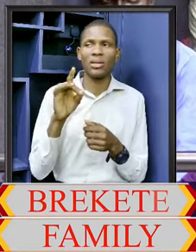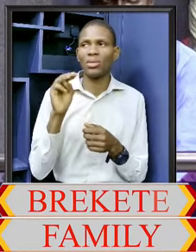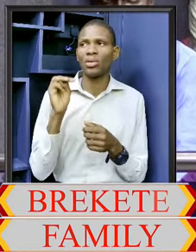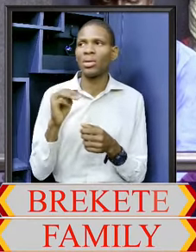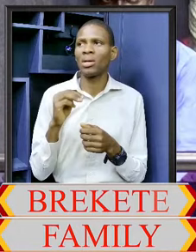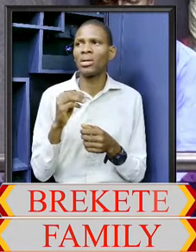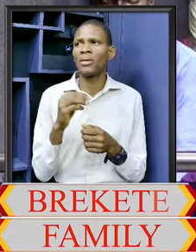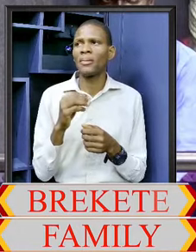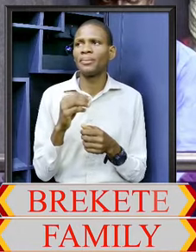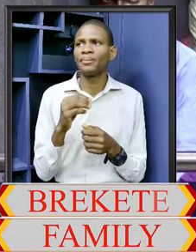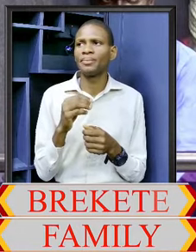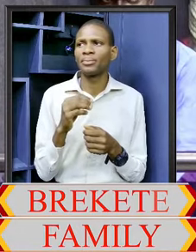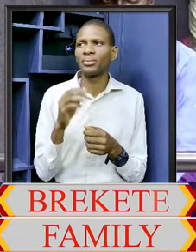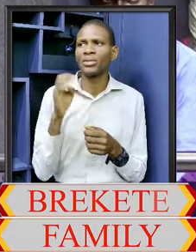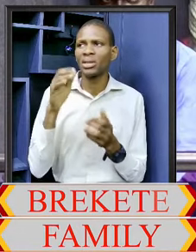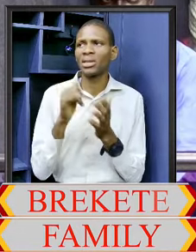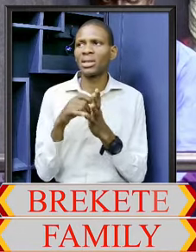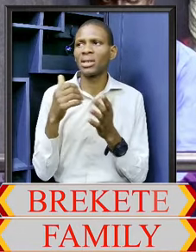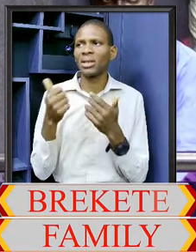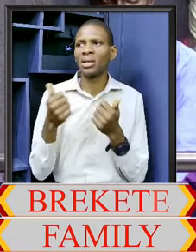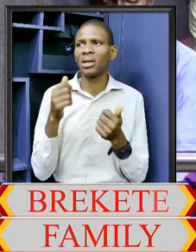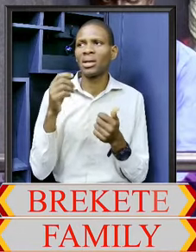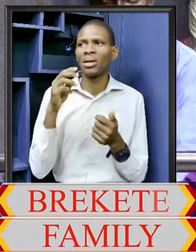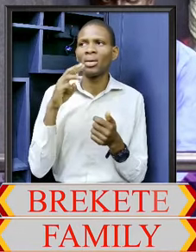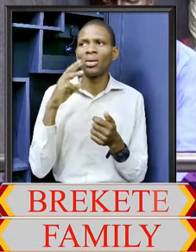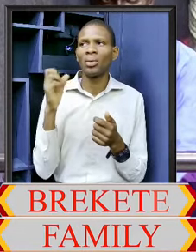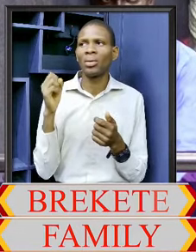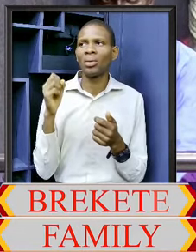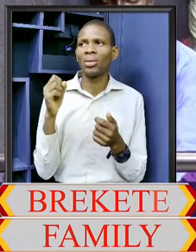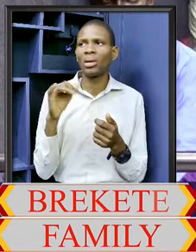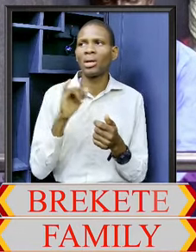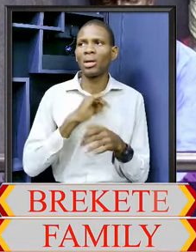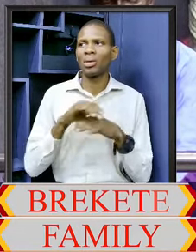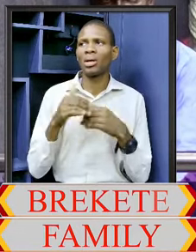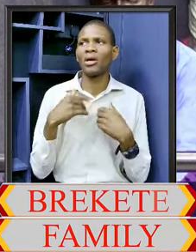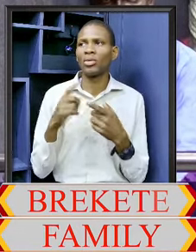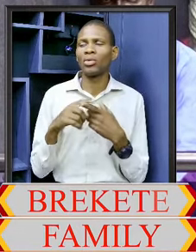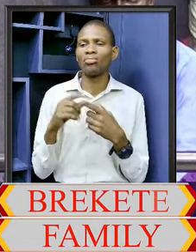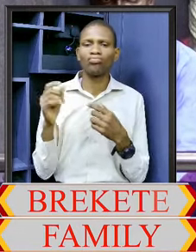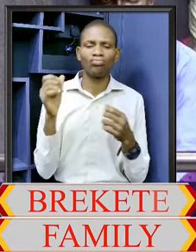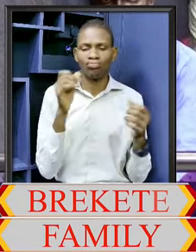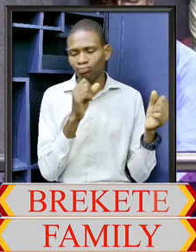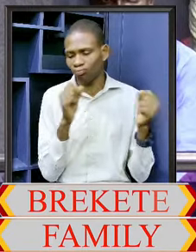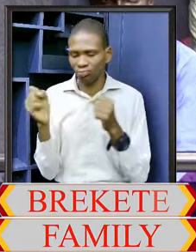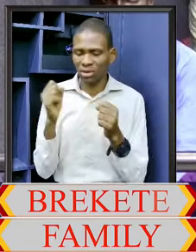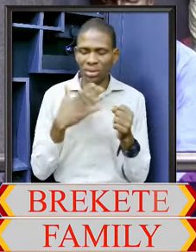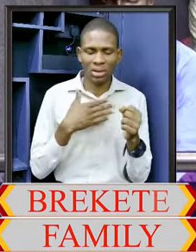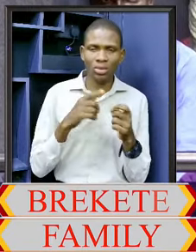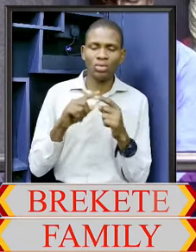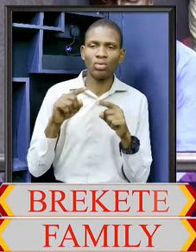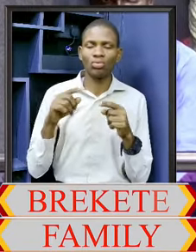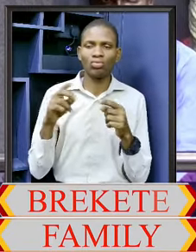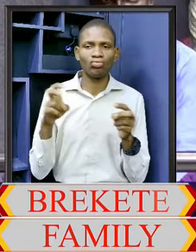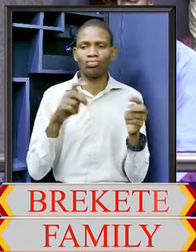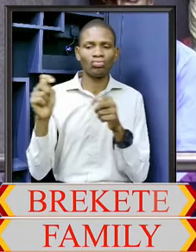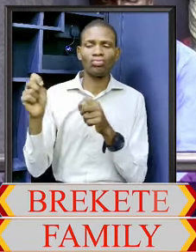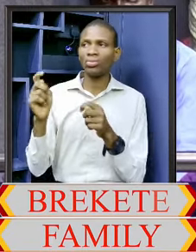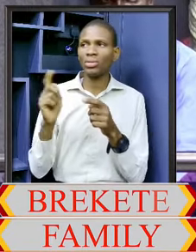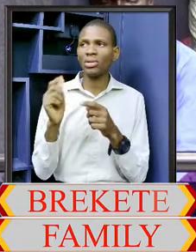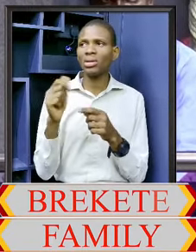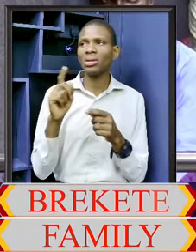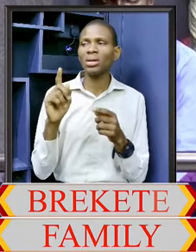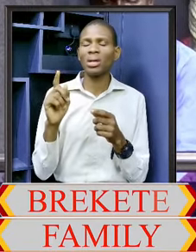he say? He now told me that the guy said that me, I don't have to stress myself to transport to any place. That what you would do that